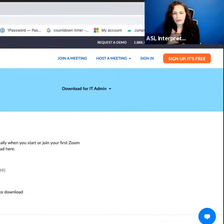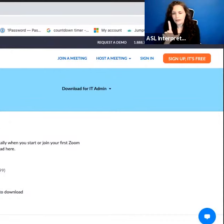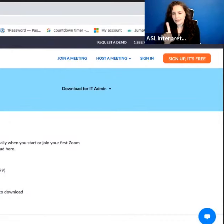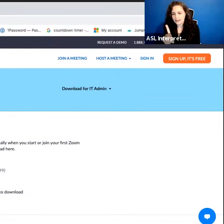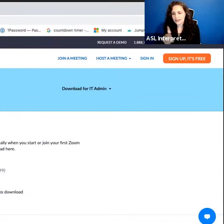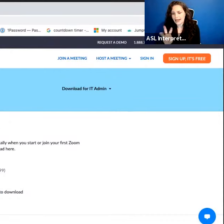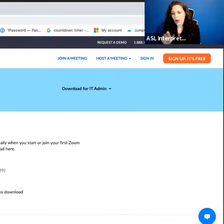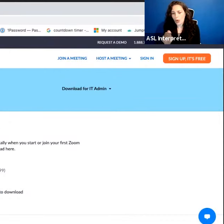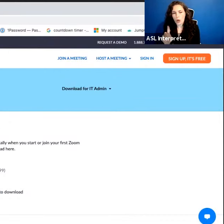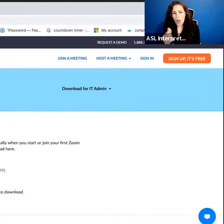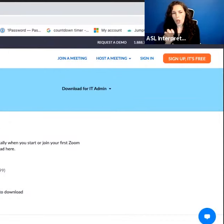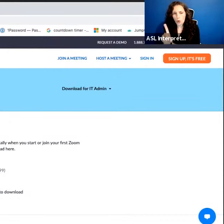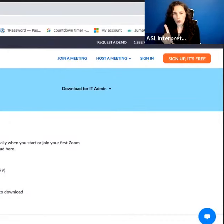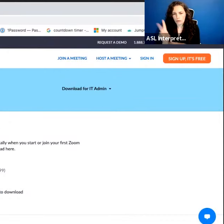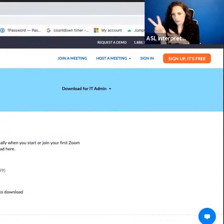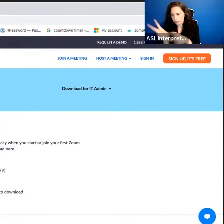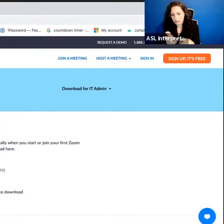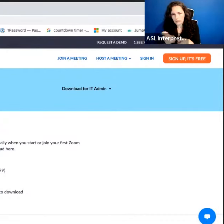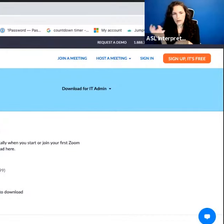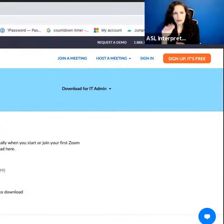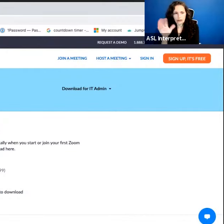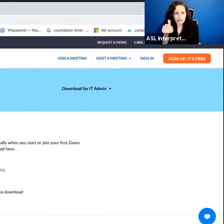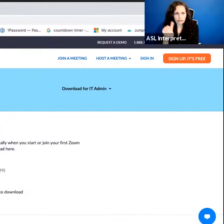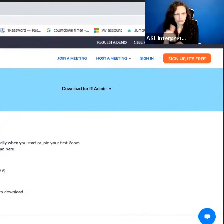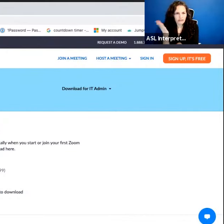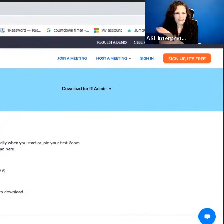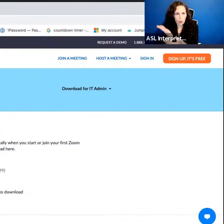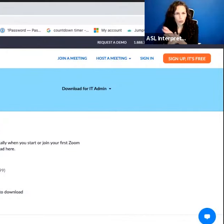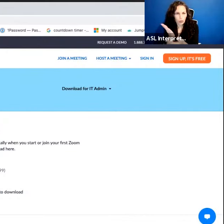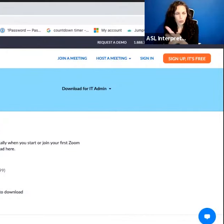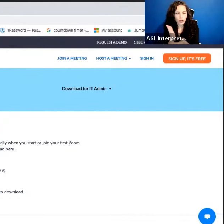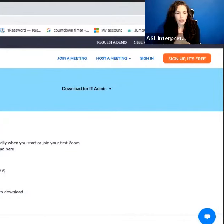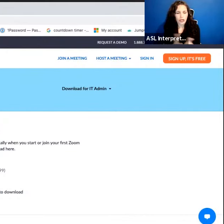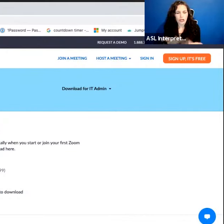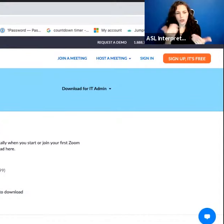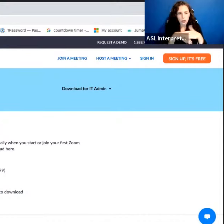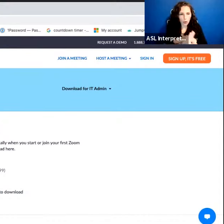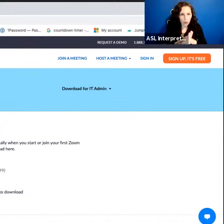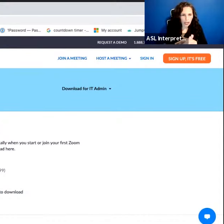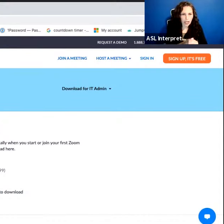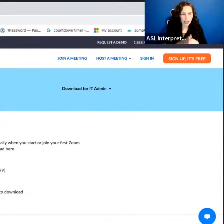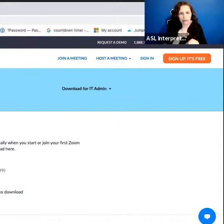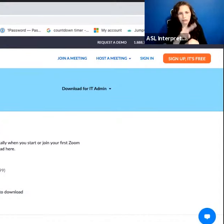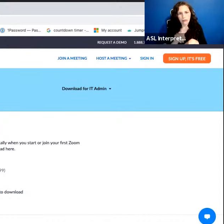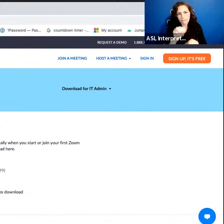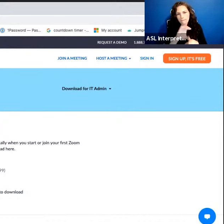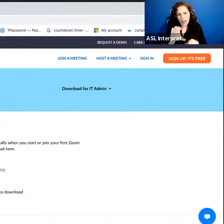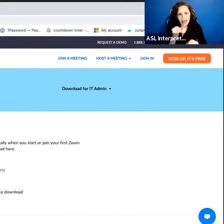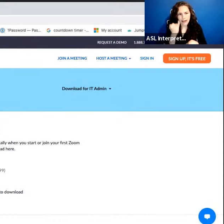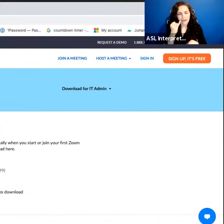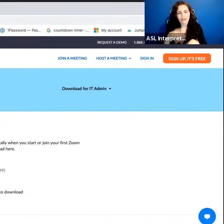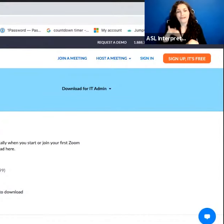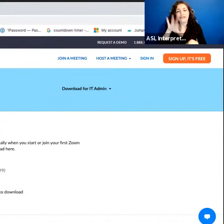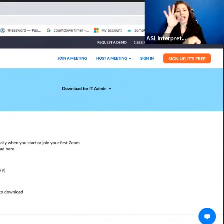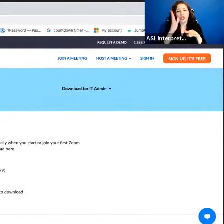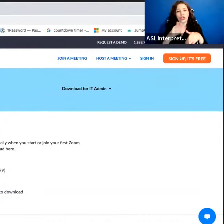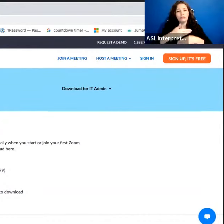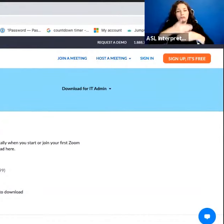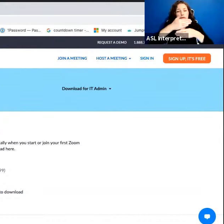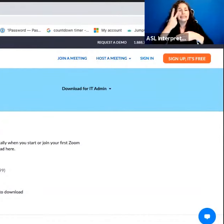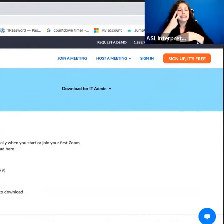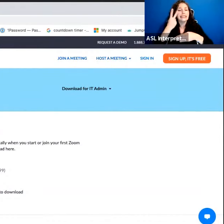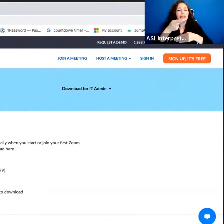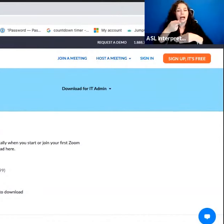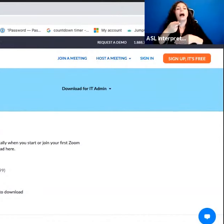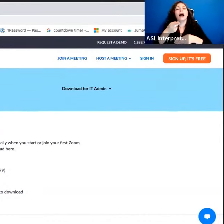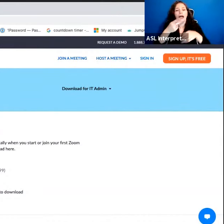downloads folder. If you're on a Mac, you would simply go to your Finder window, locate the downloads folder, and you'll see the downloads will be there. In